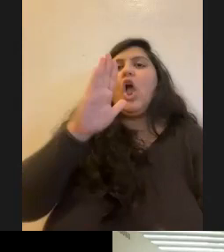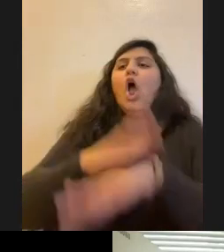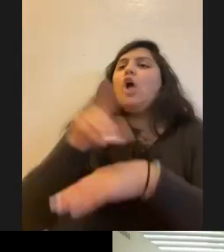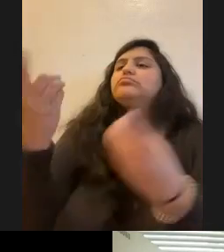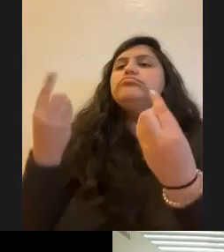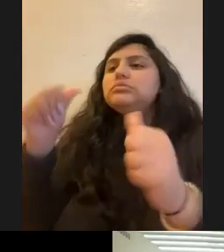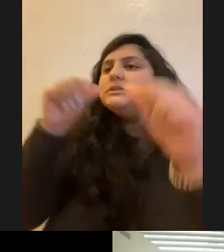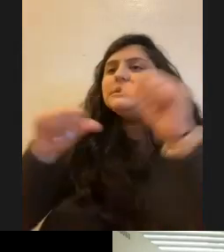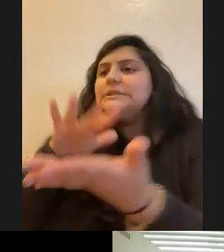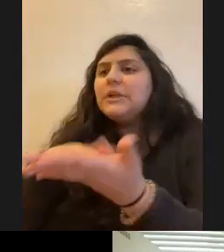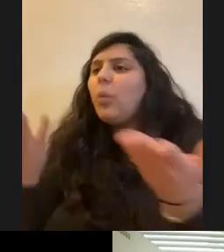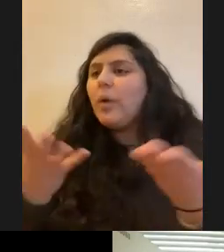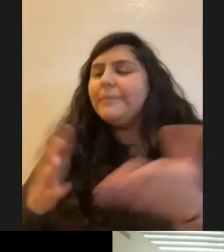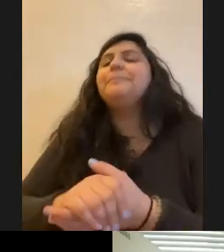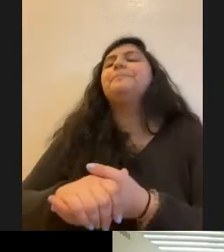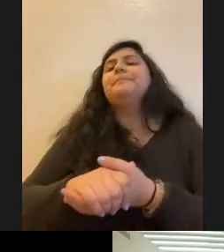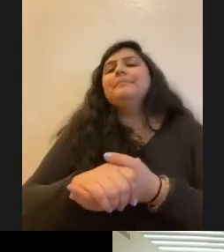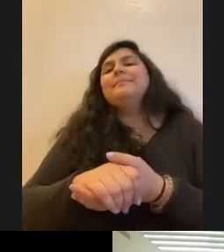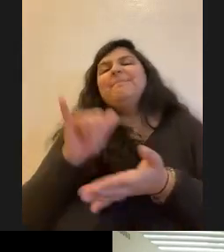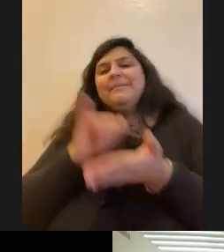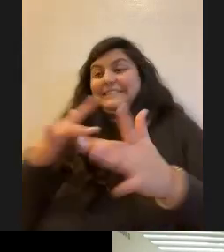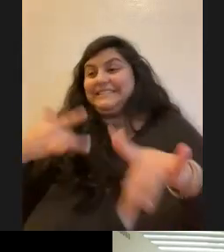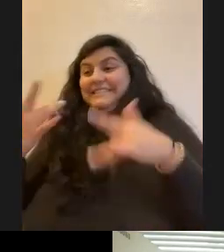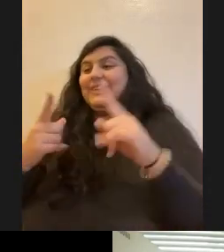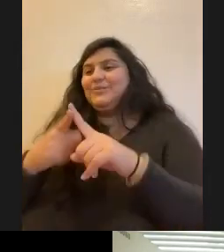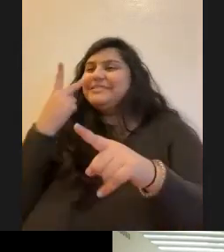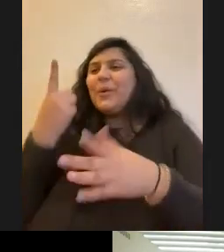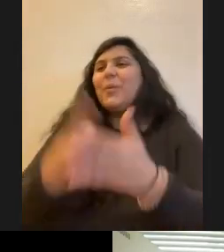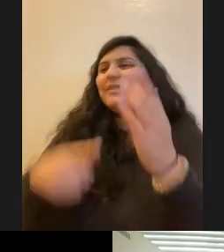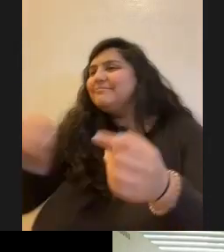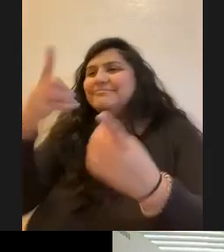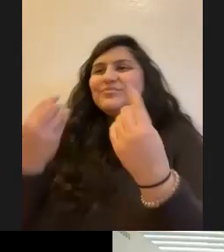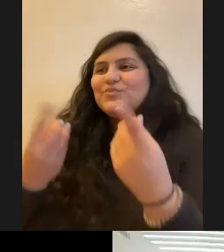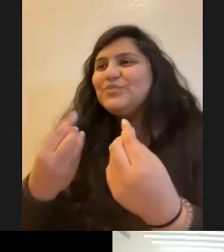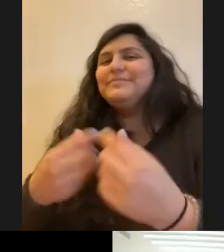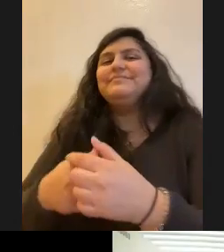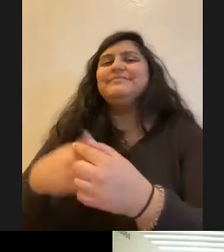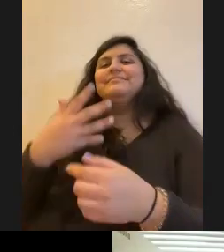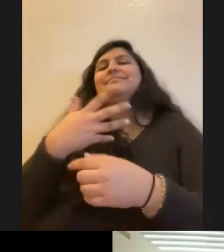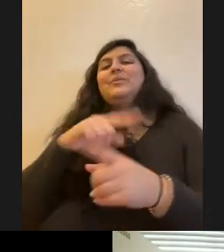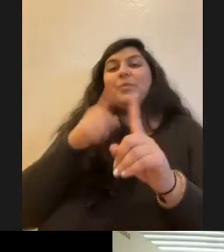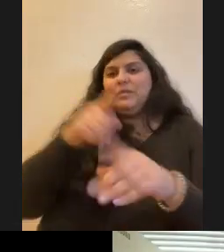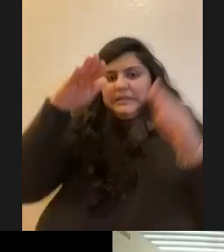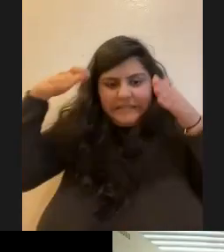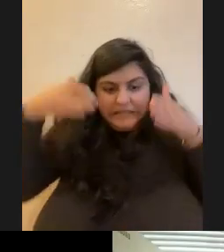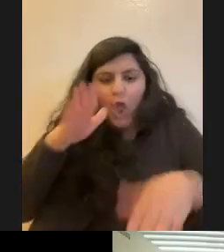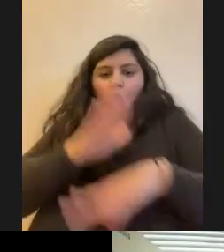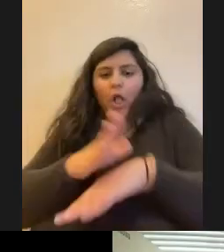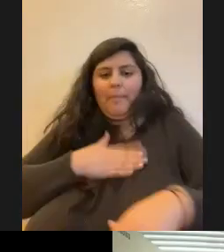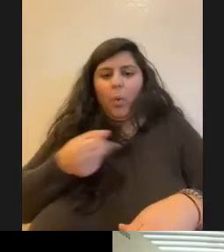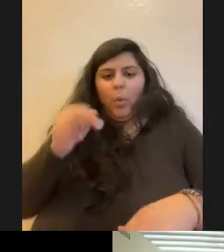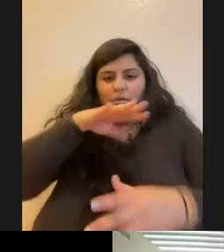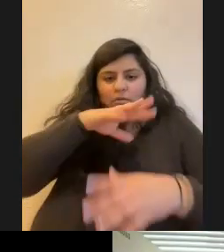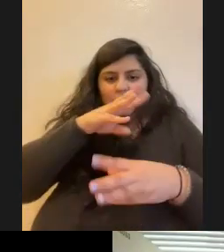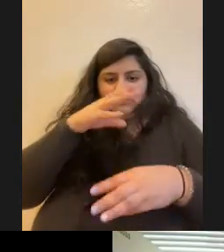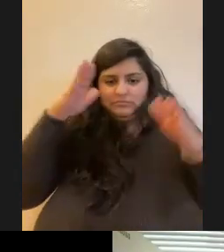really exciting to see what other people were doing at the same time. Like, you're so kind of hyper focused in your own world.